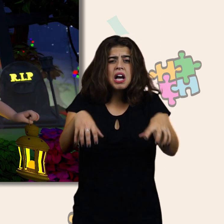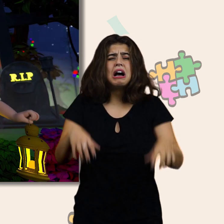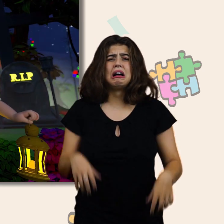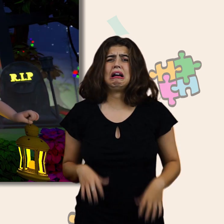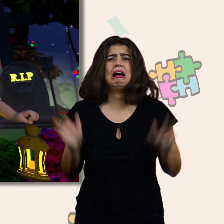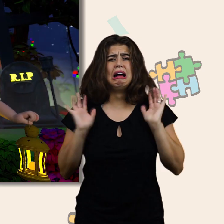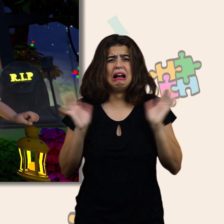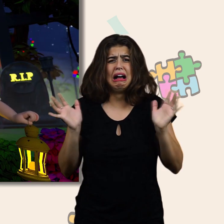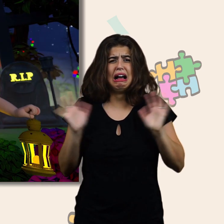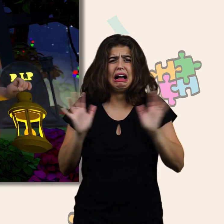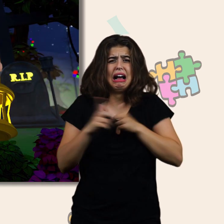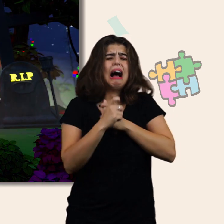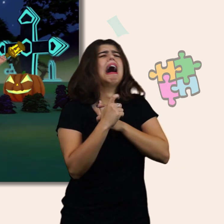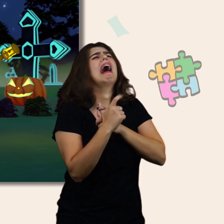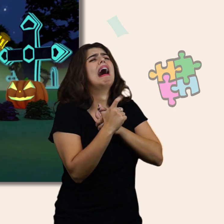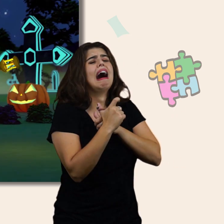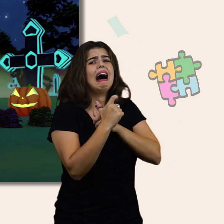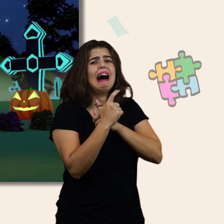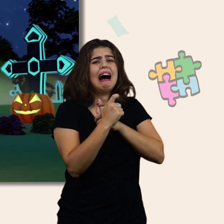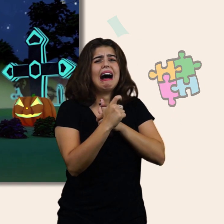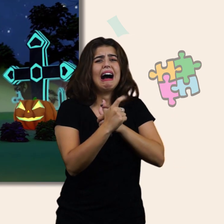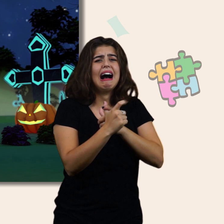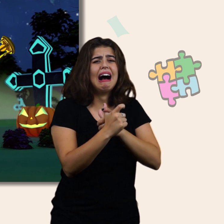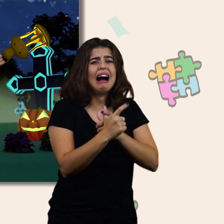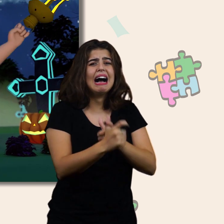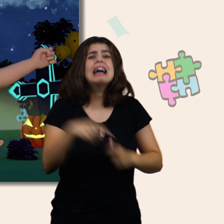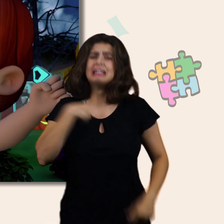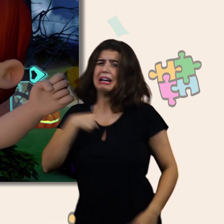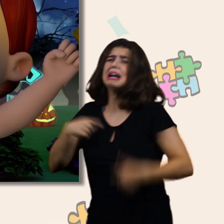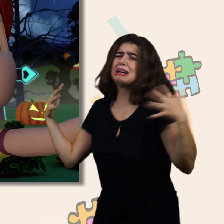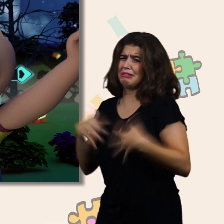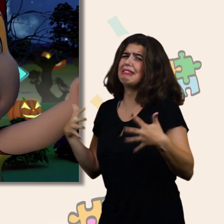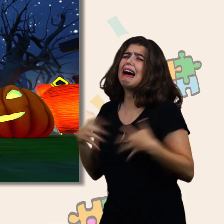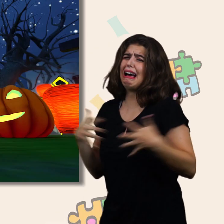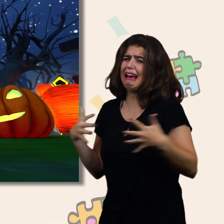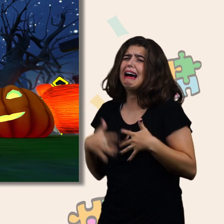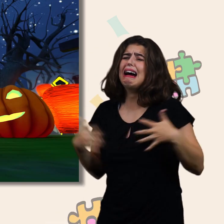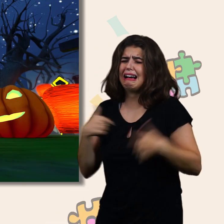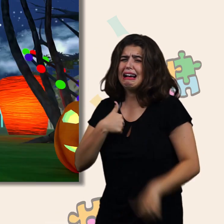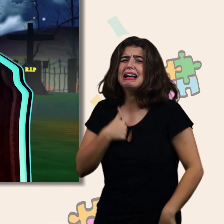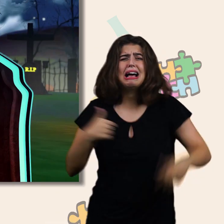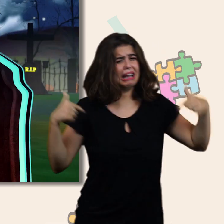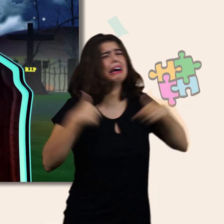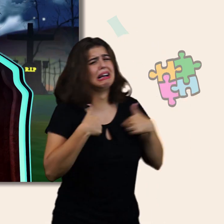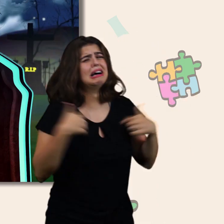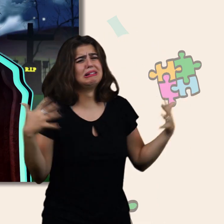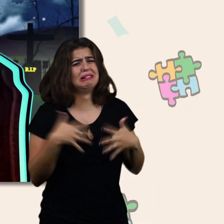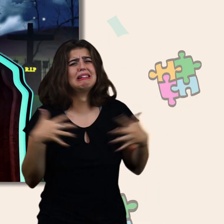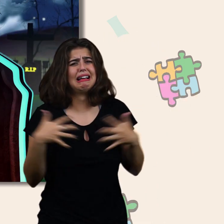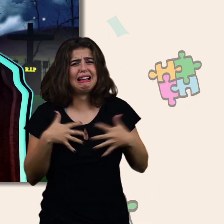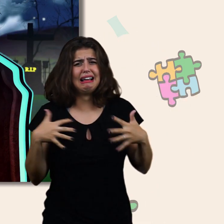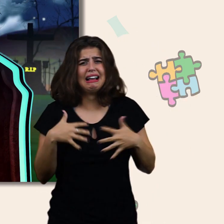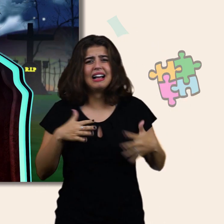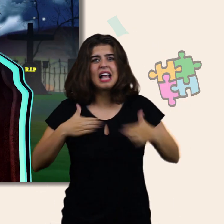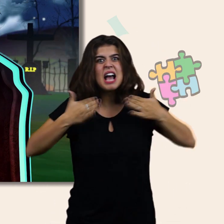It's a zombie! Run! I am afraid.